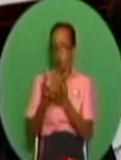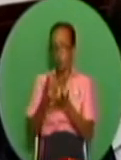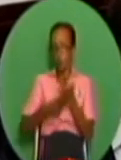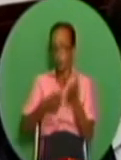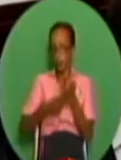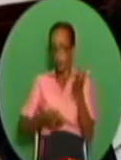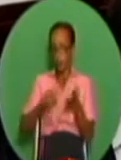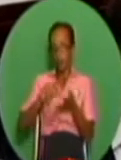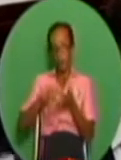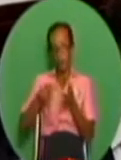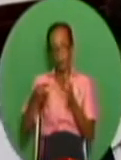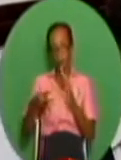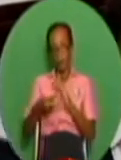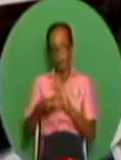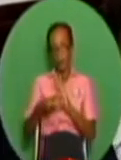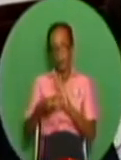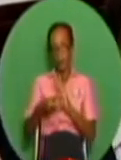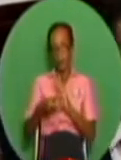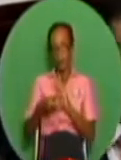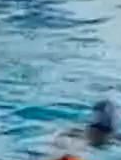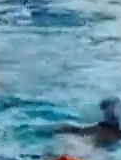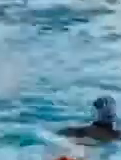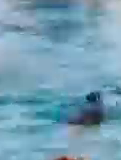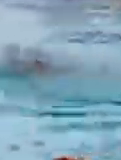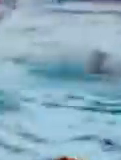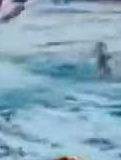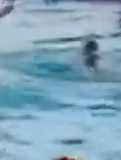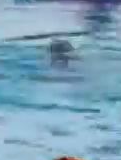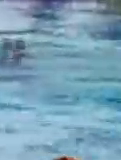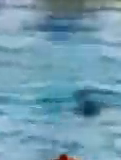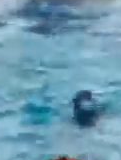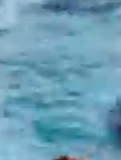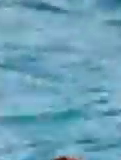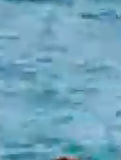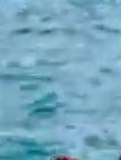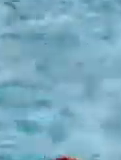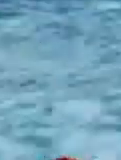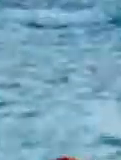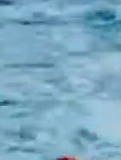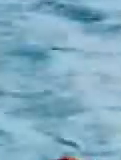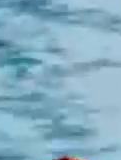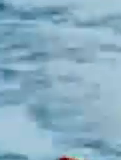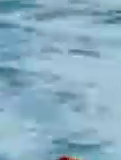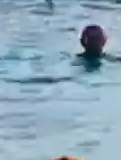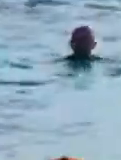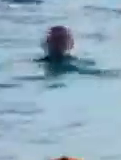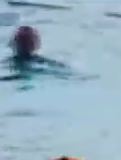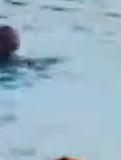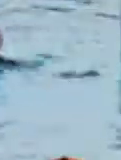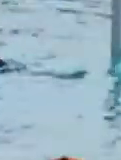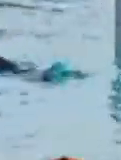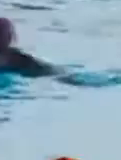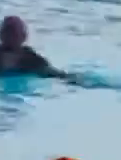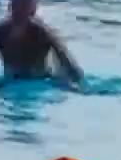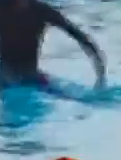of naming rights, will ensure their adequate maintenance. Minister Imbert also explained where government hopes to generate additional income for